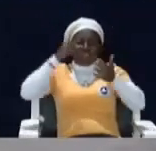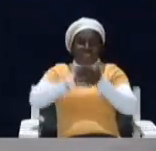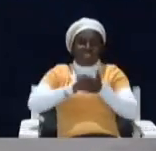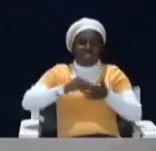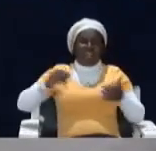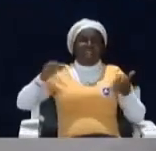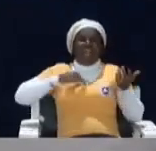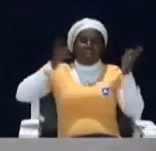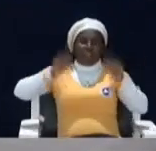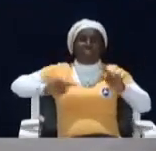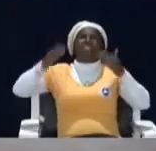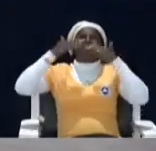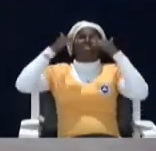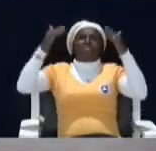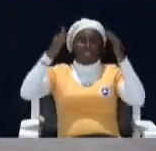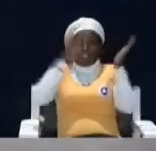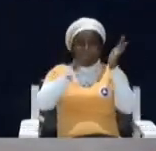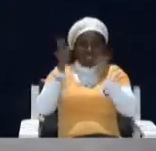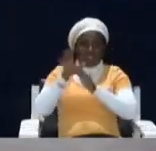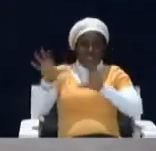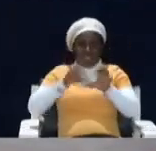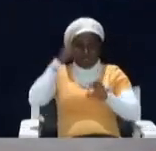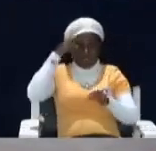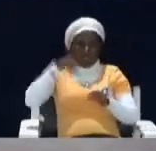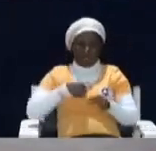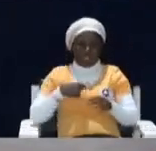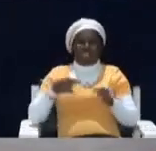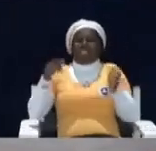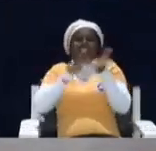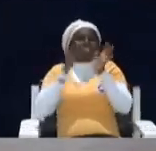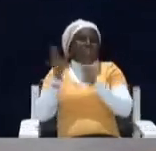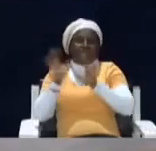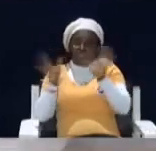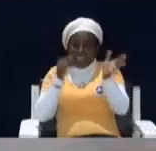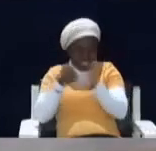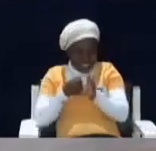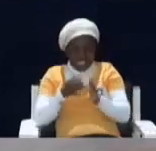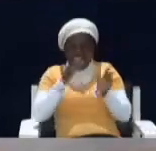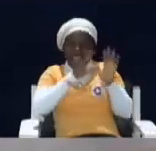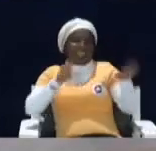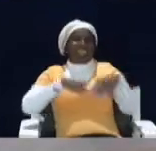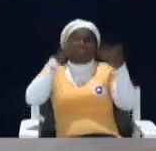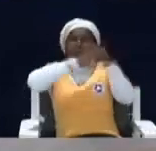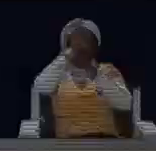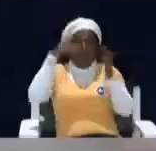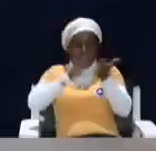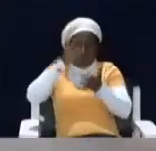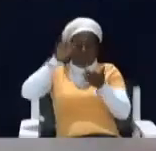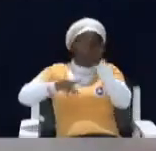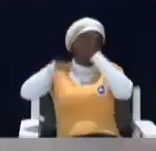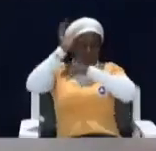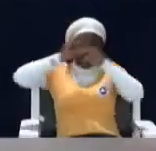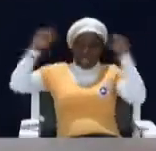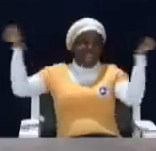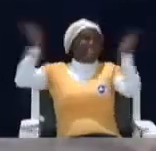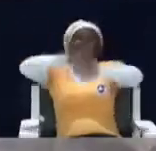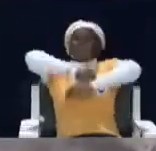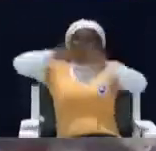on this altar to say, he has done it. It has happened, and I've come to return all glory to God. Praise the